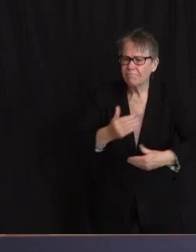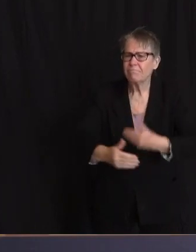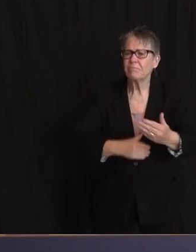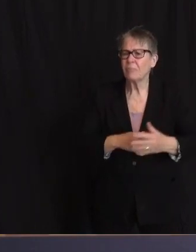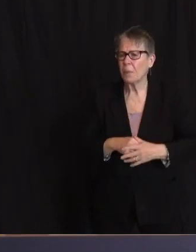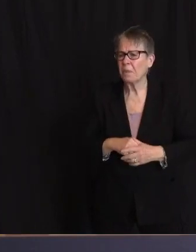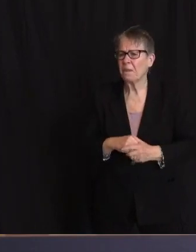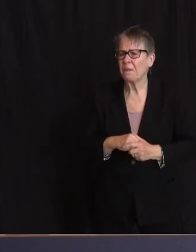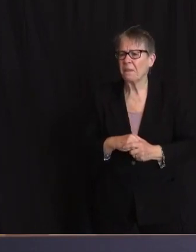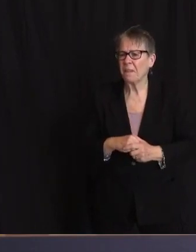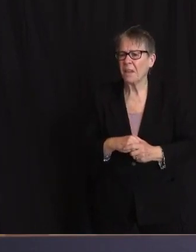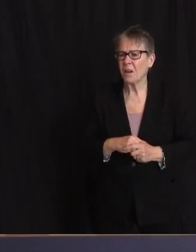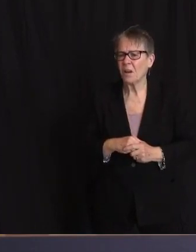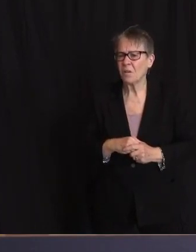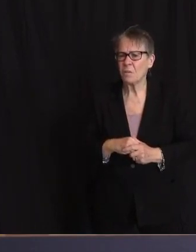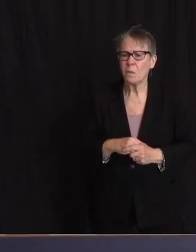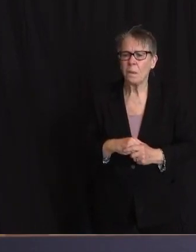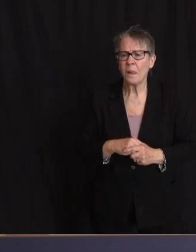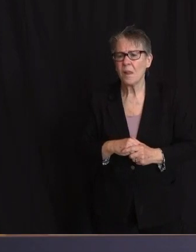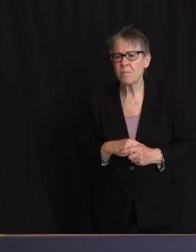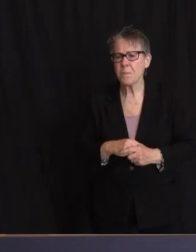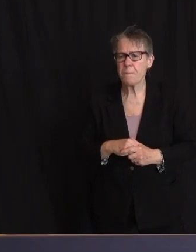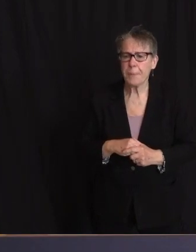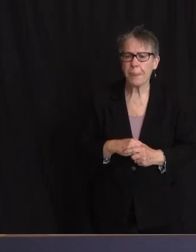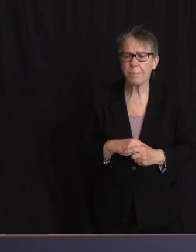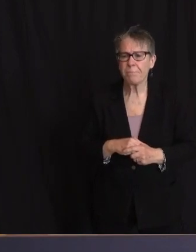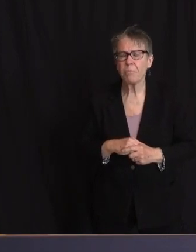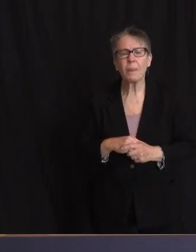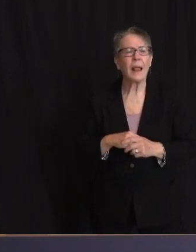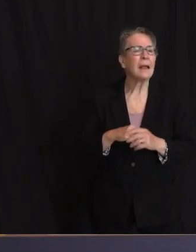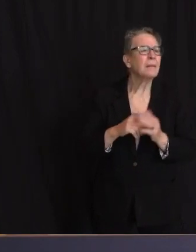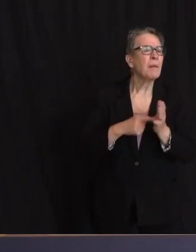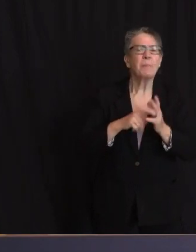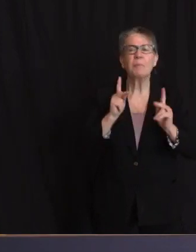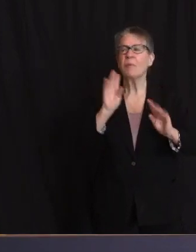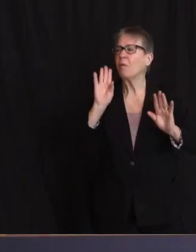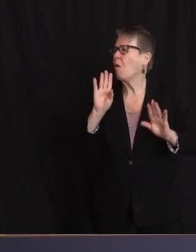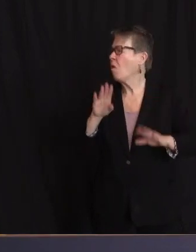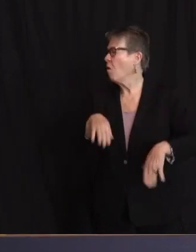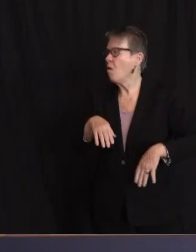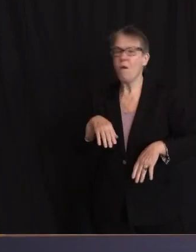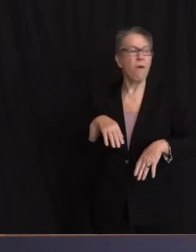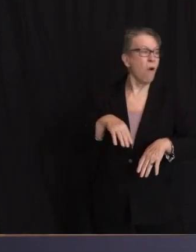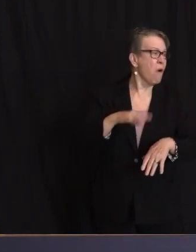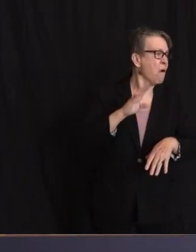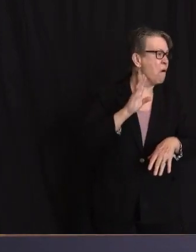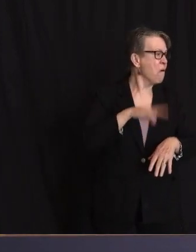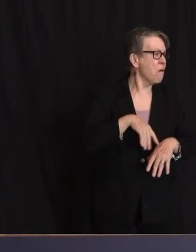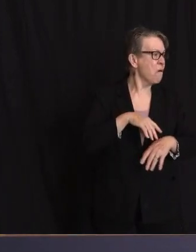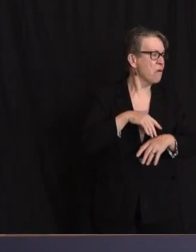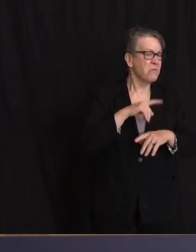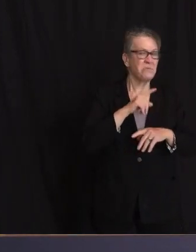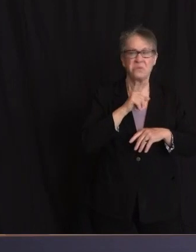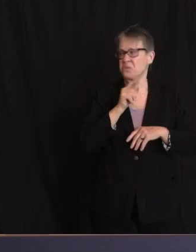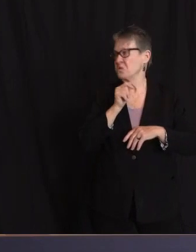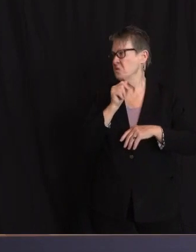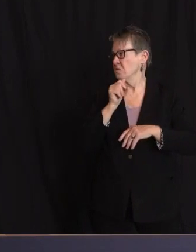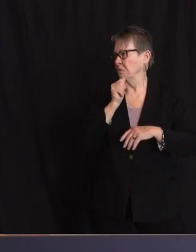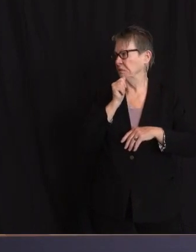We were standing 6 feet apart at the end of the driveway, and we're not doing that anymore. You can't do that, folks. You can't do